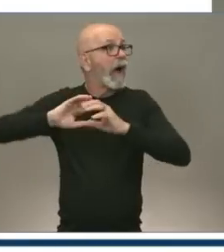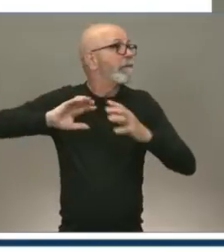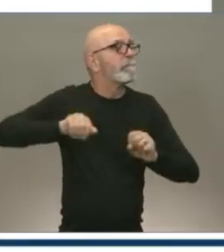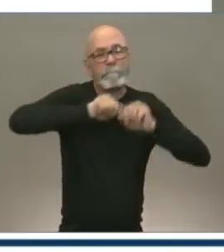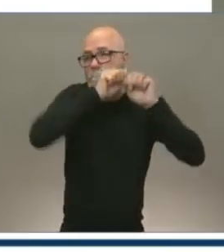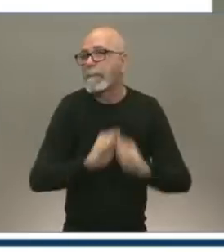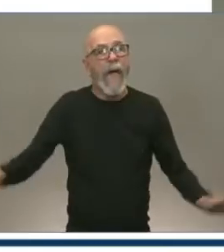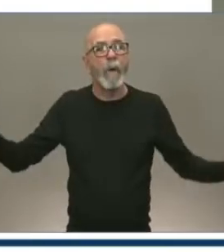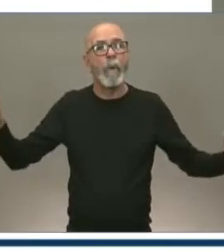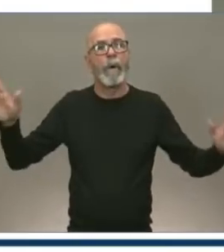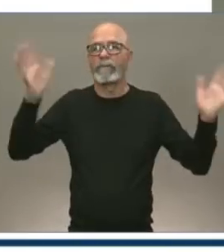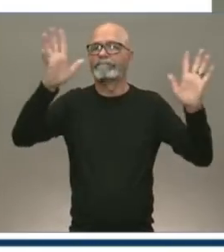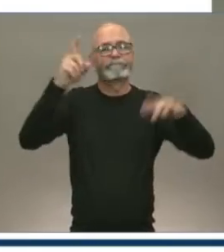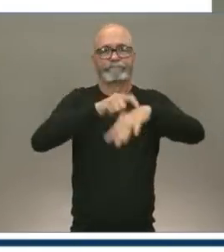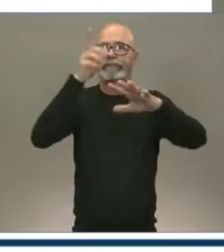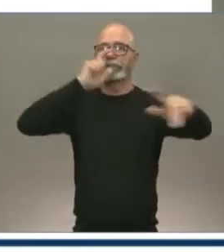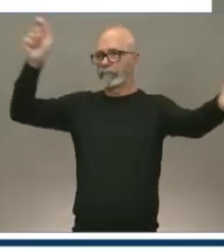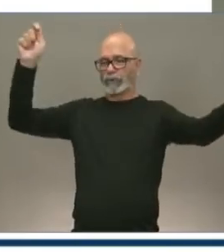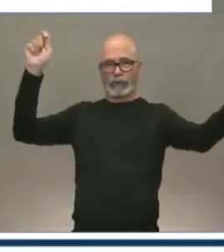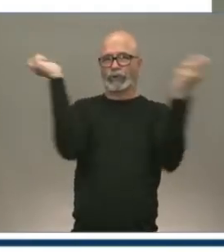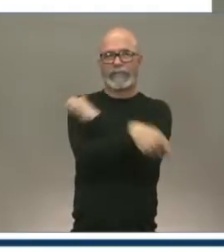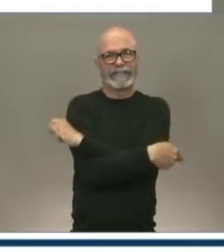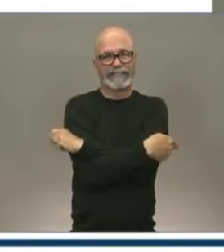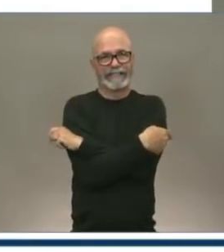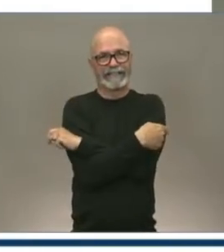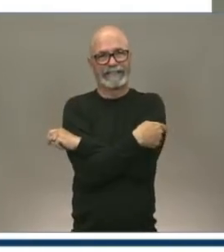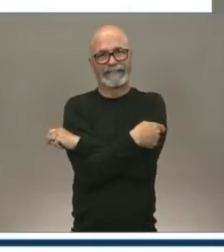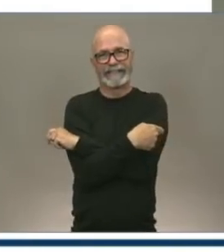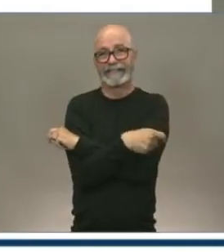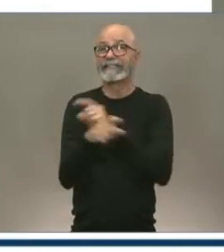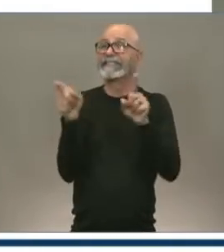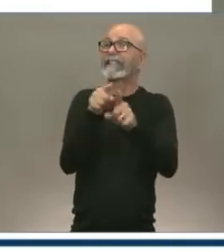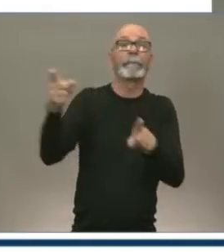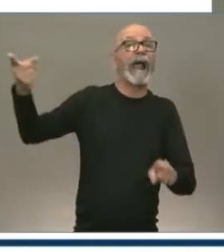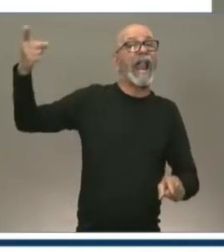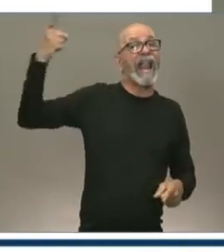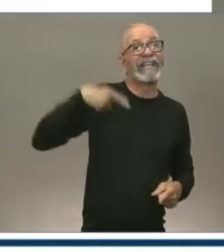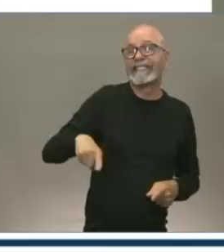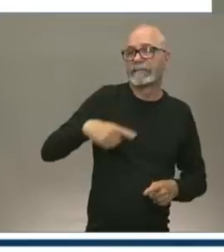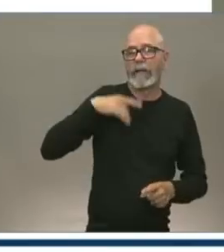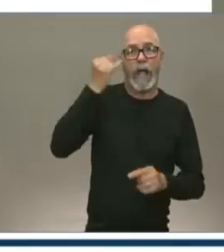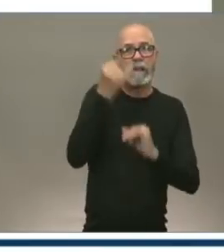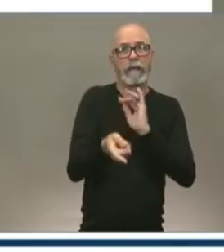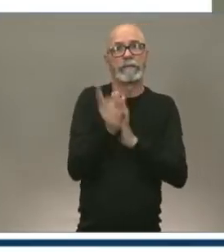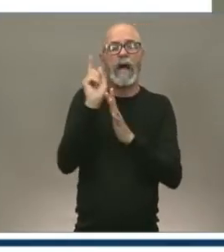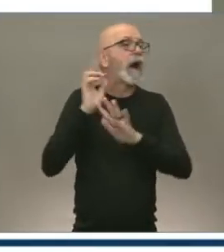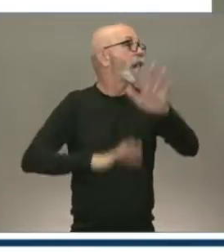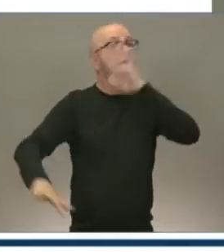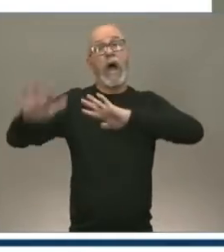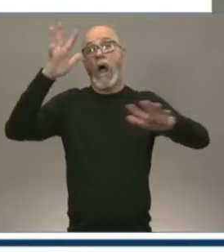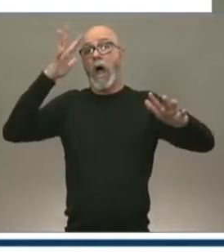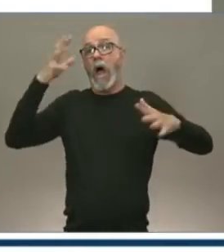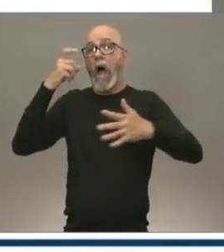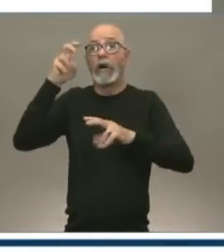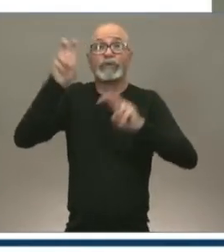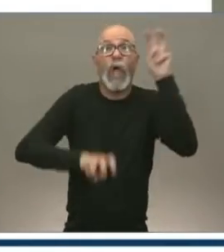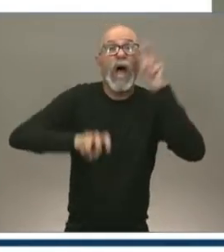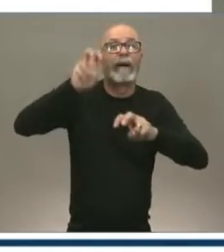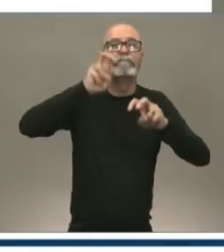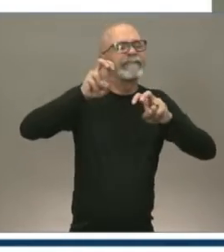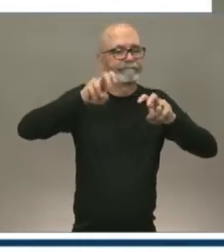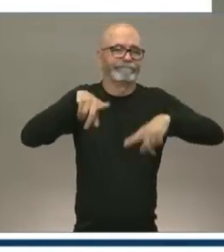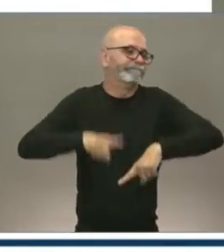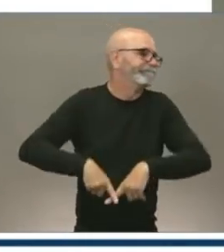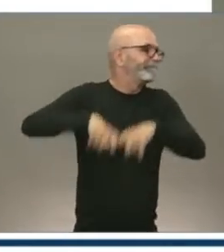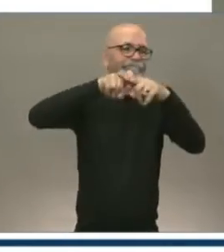adjust as necessary, like we did a year ago when we actually, in short notice, canceled the same tournament. So we have that ability, and